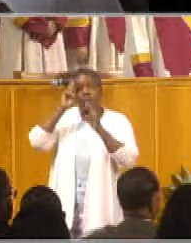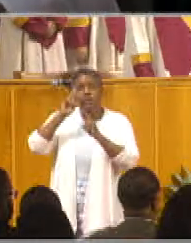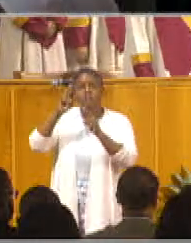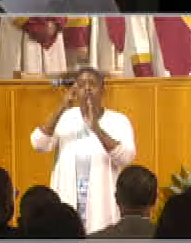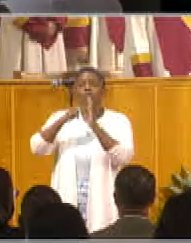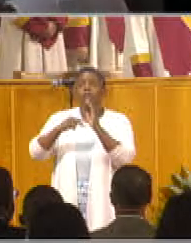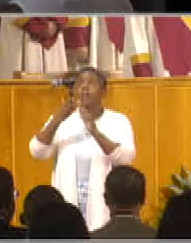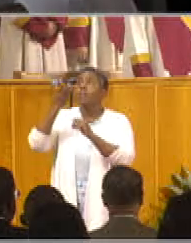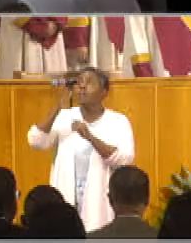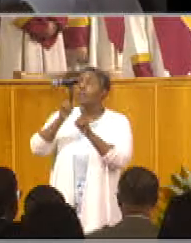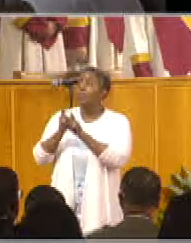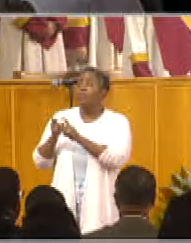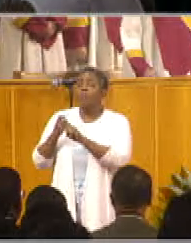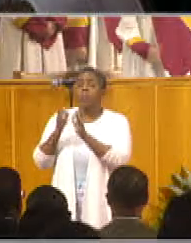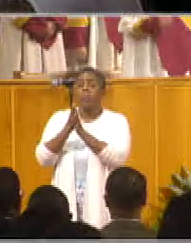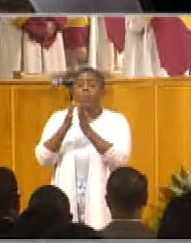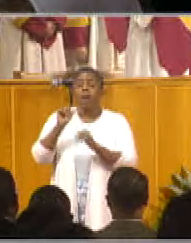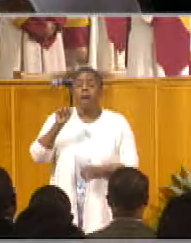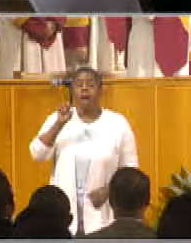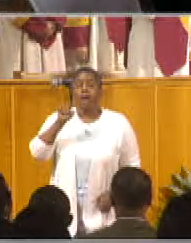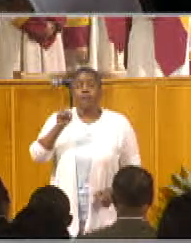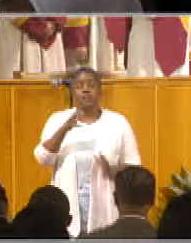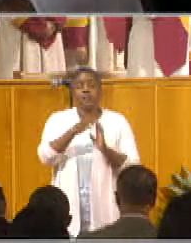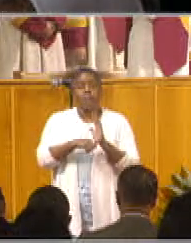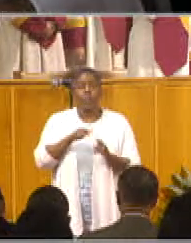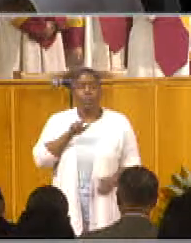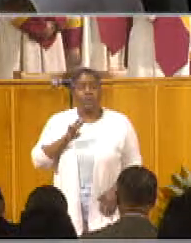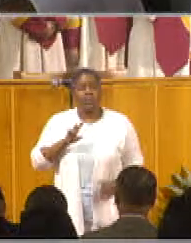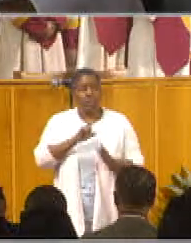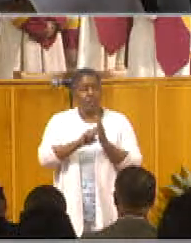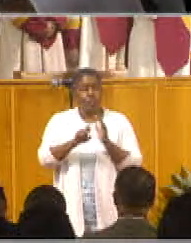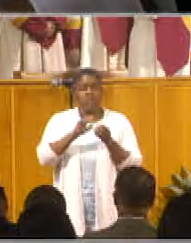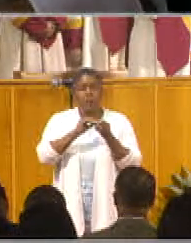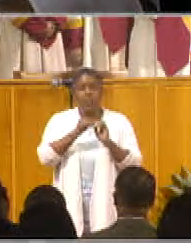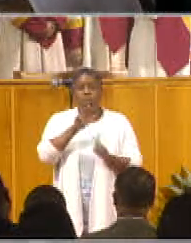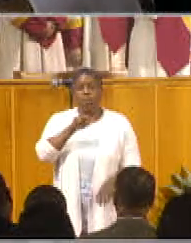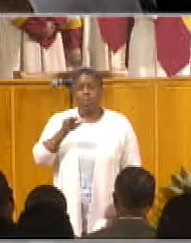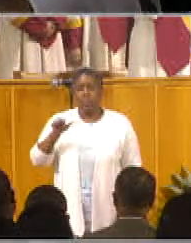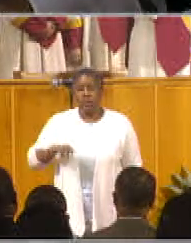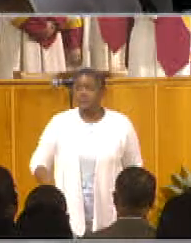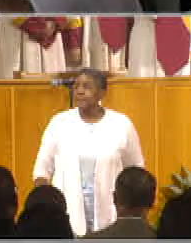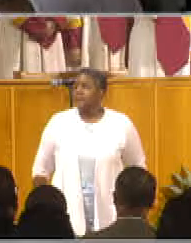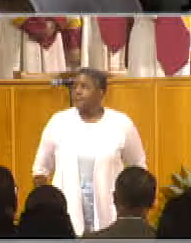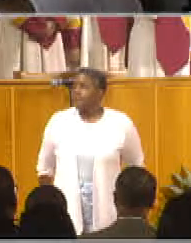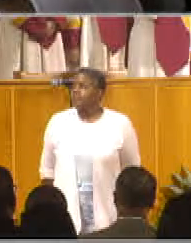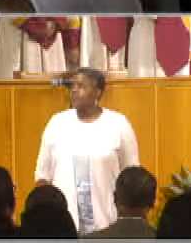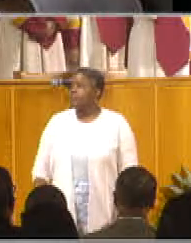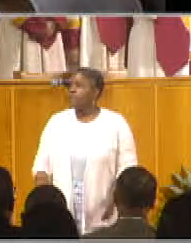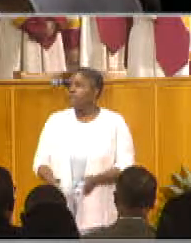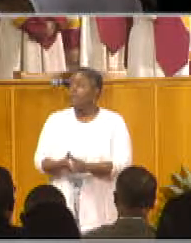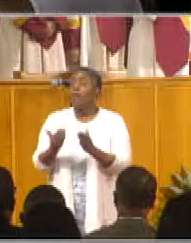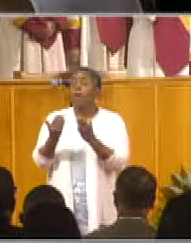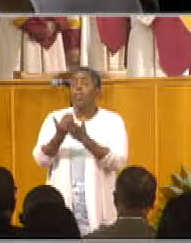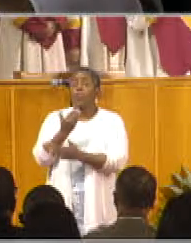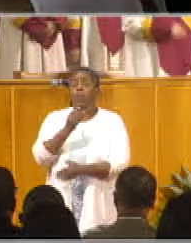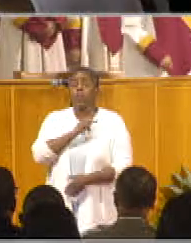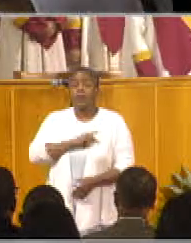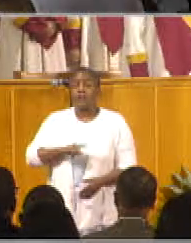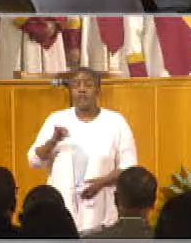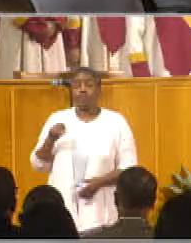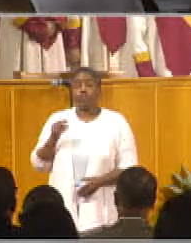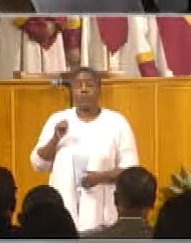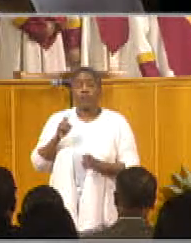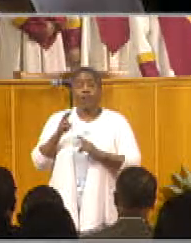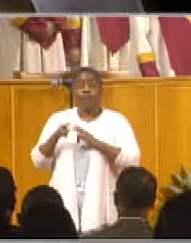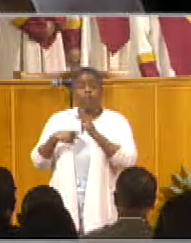word from Acts chapter 27, beginning in verse number 33. The New King James Version of the Bible